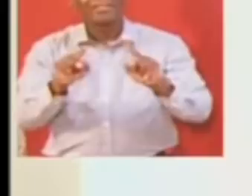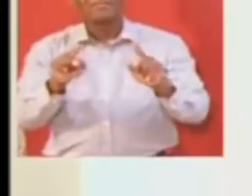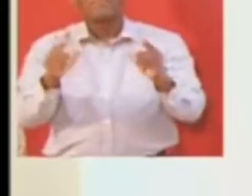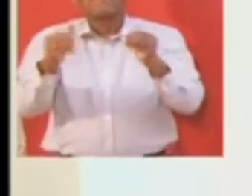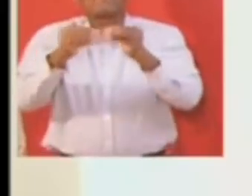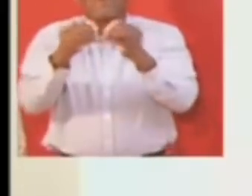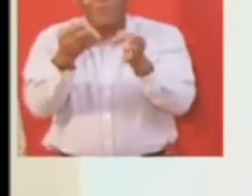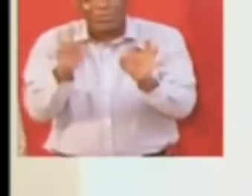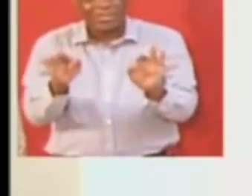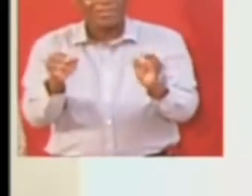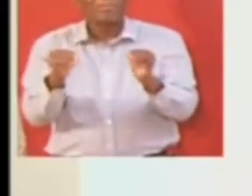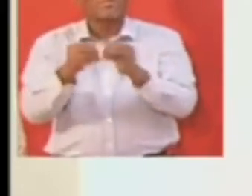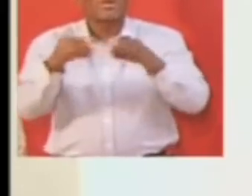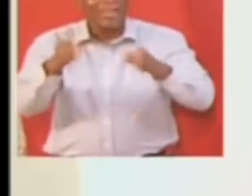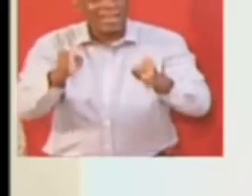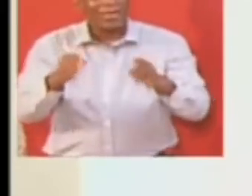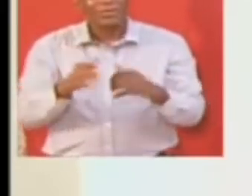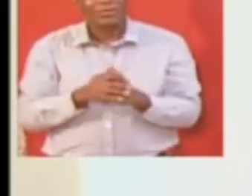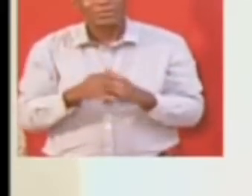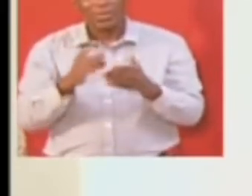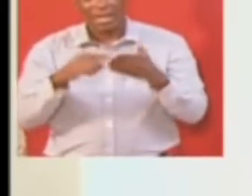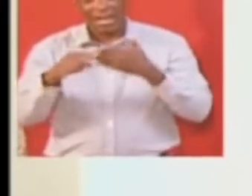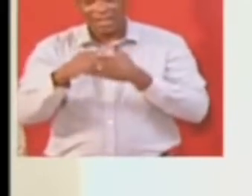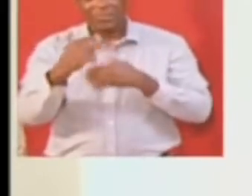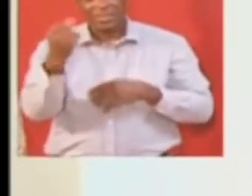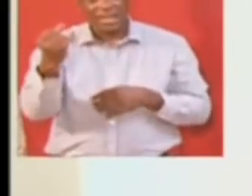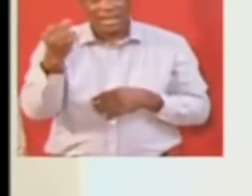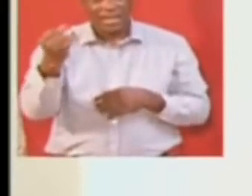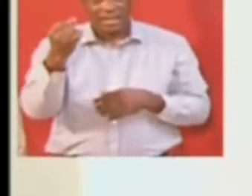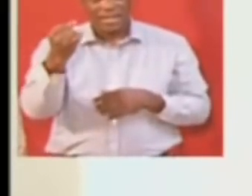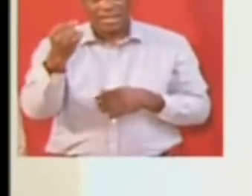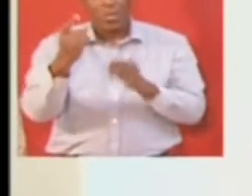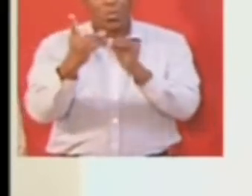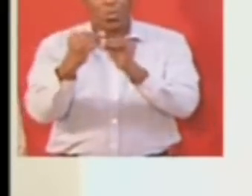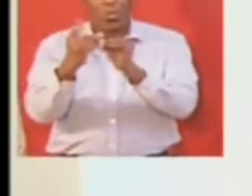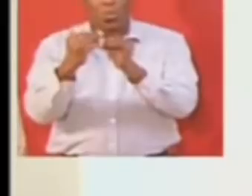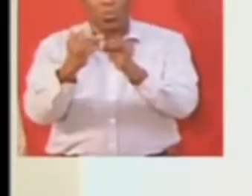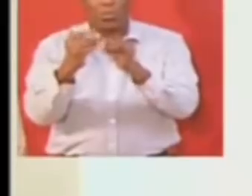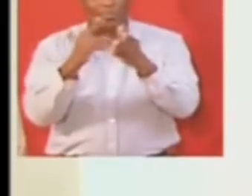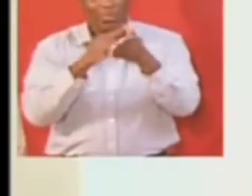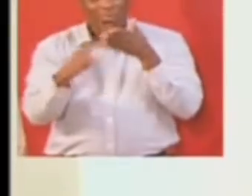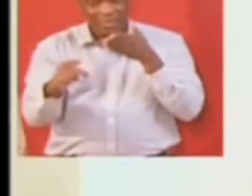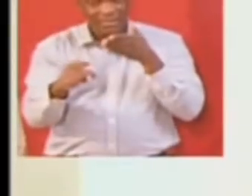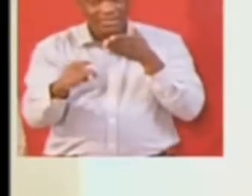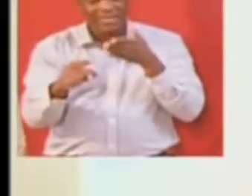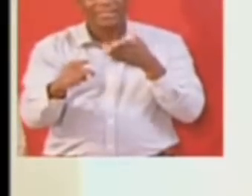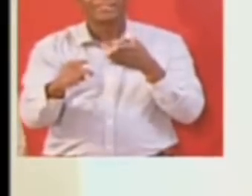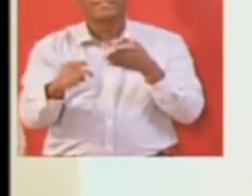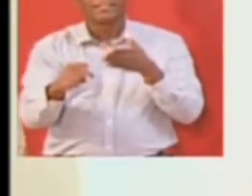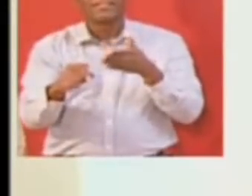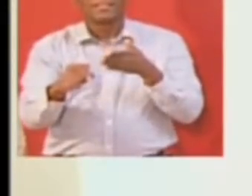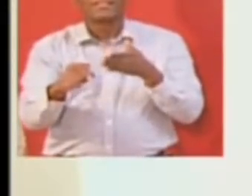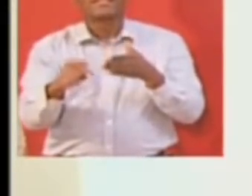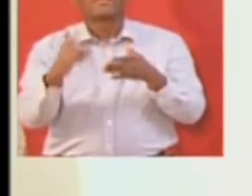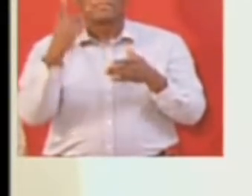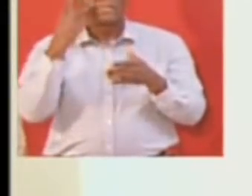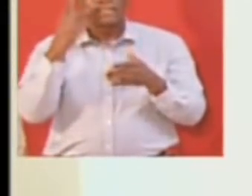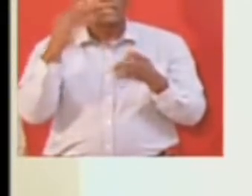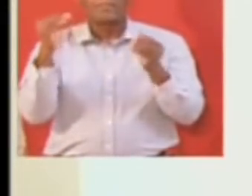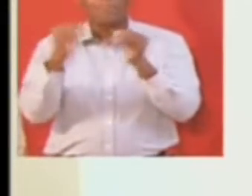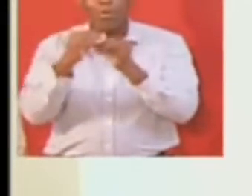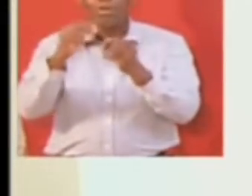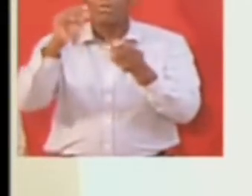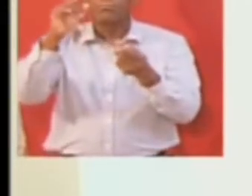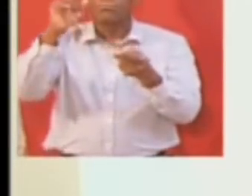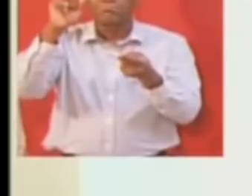constricted, next Saturday, we'll have one more week of this level of withdrawal. And the